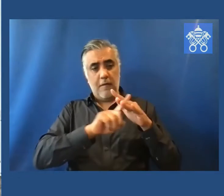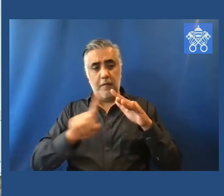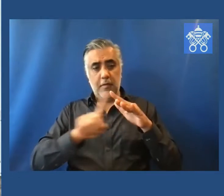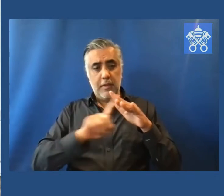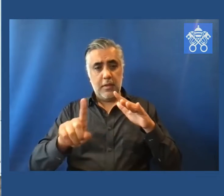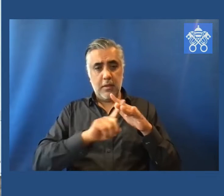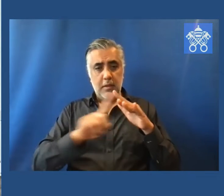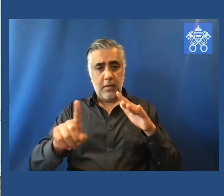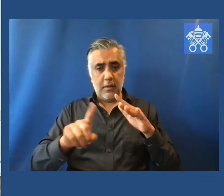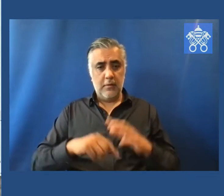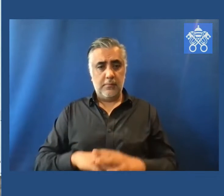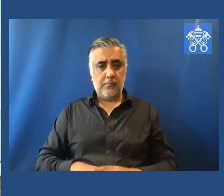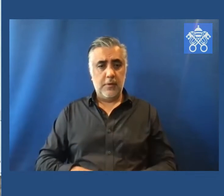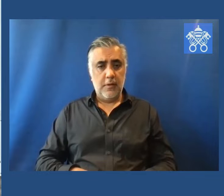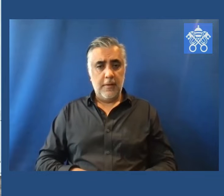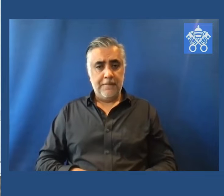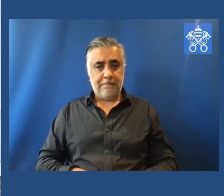fleeing. We know that